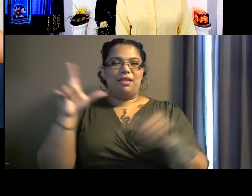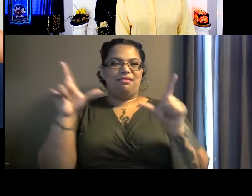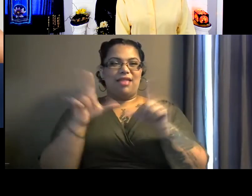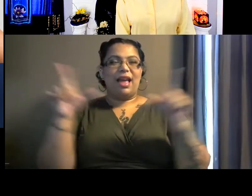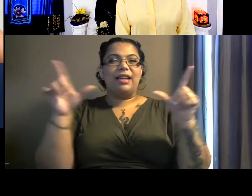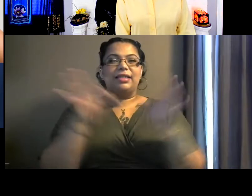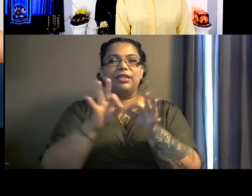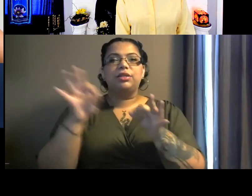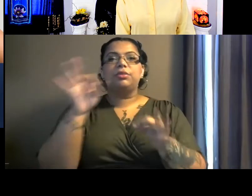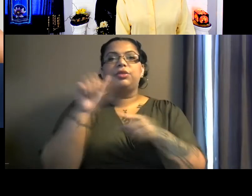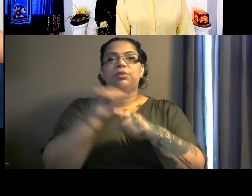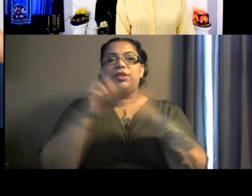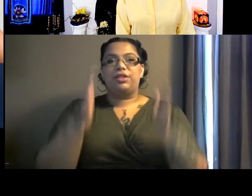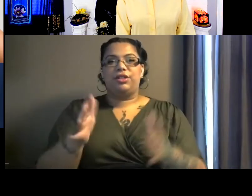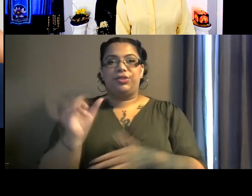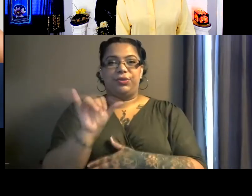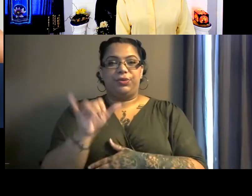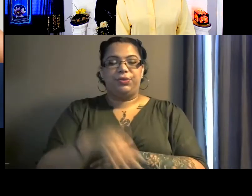spiritual practitioner.